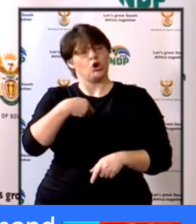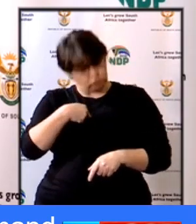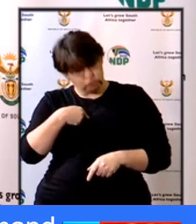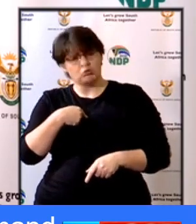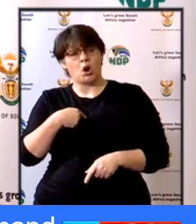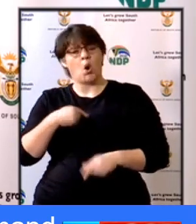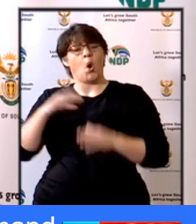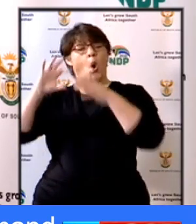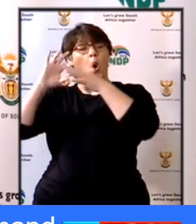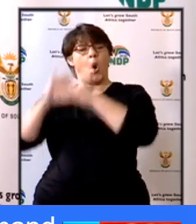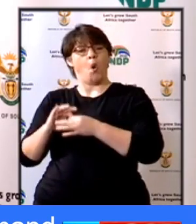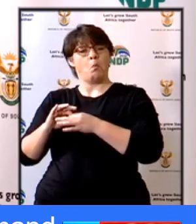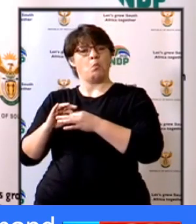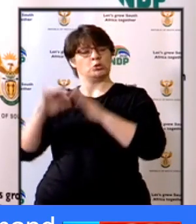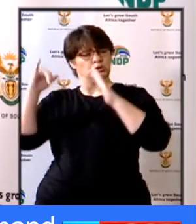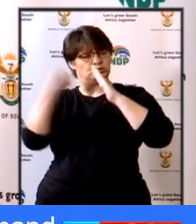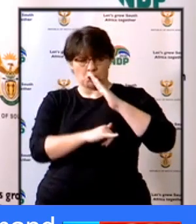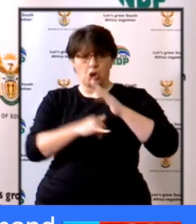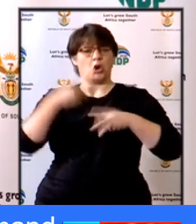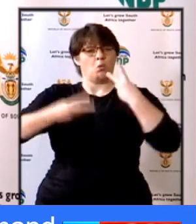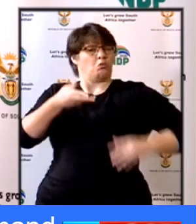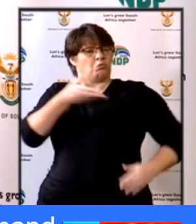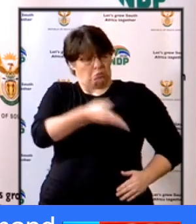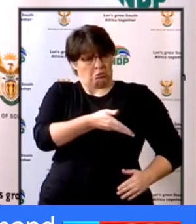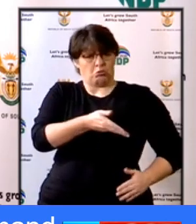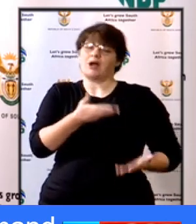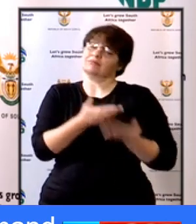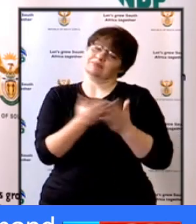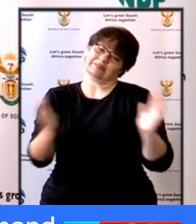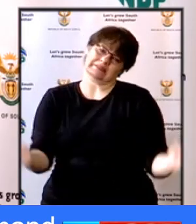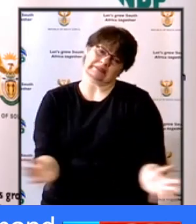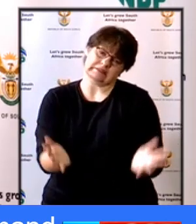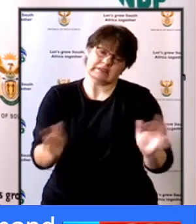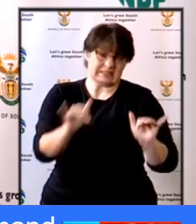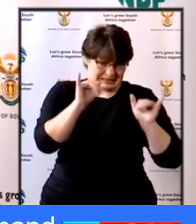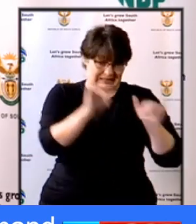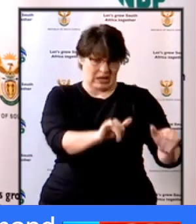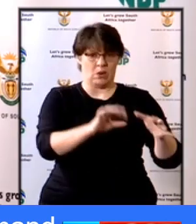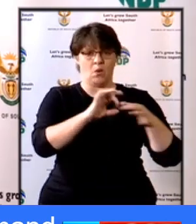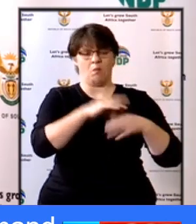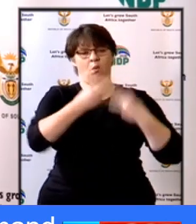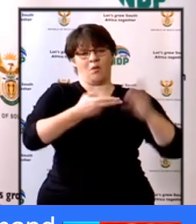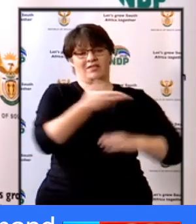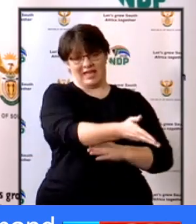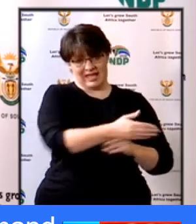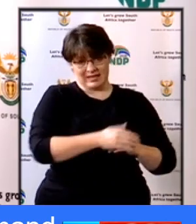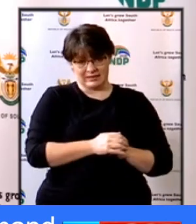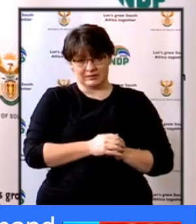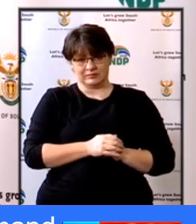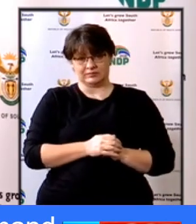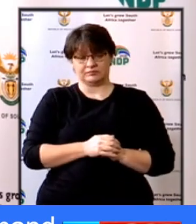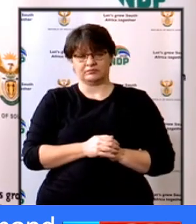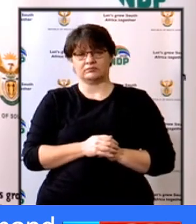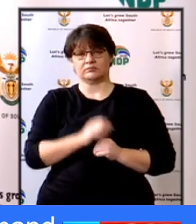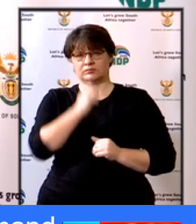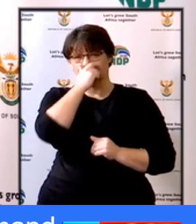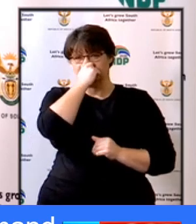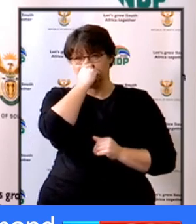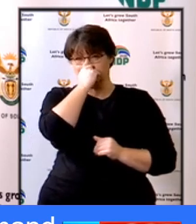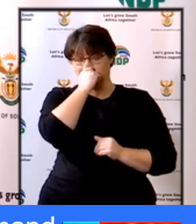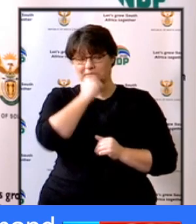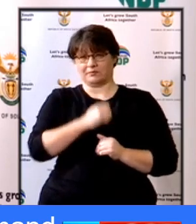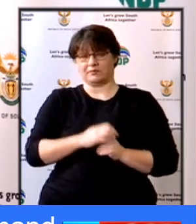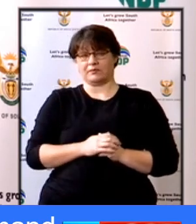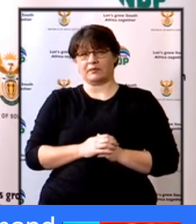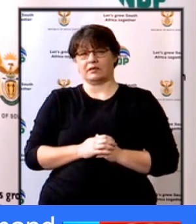from home should be enabled and encouraged to work from home. Special care, of course, as my colleague has